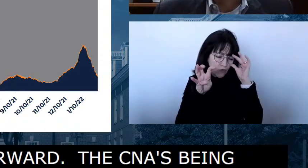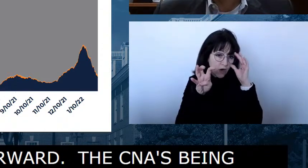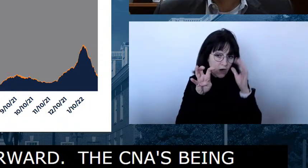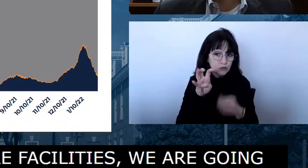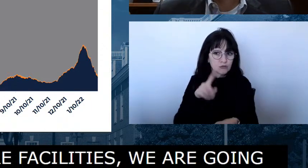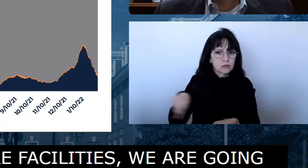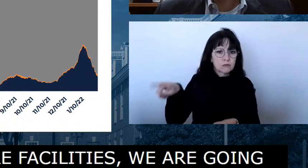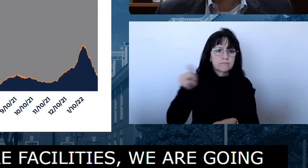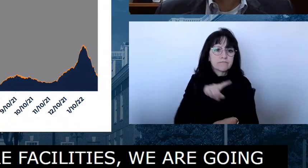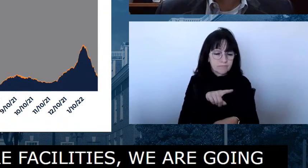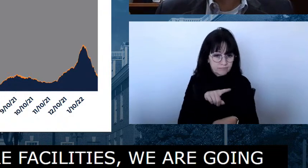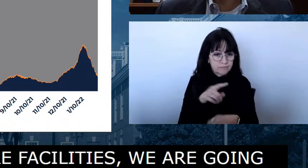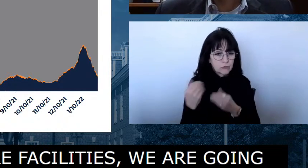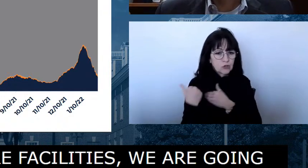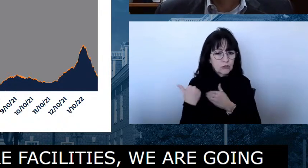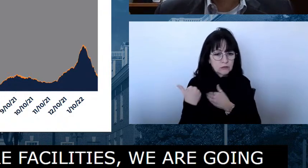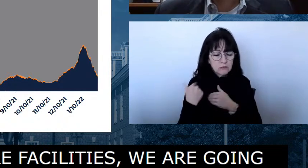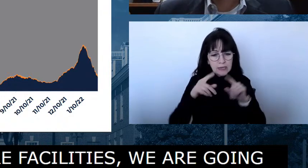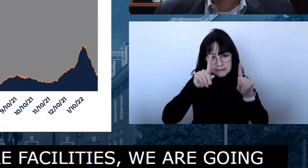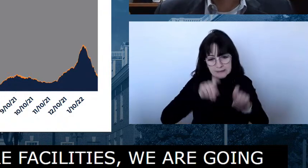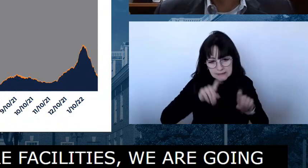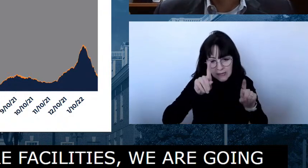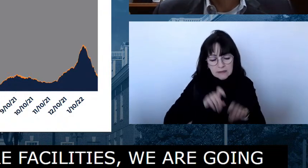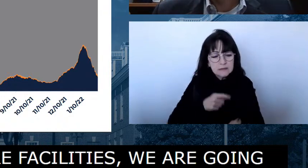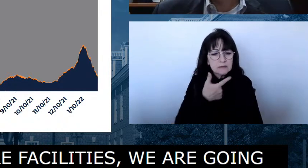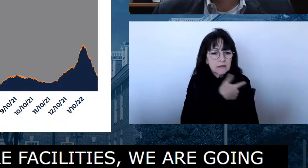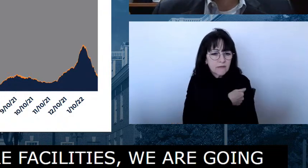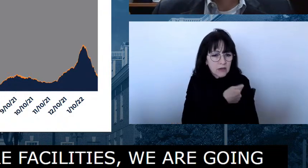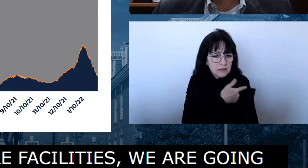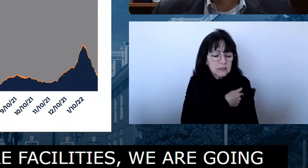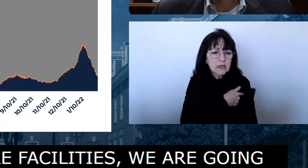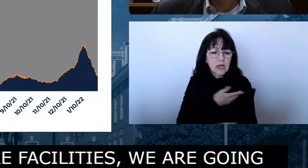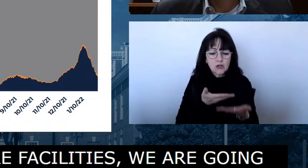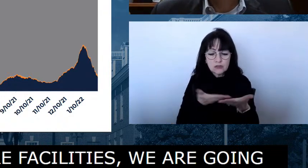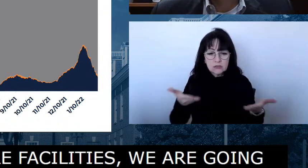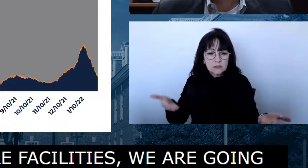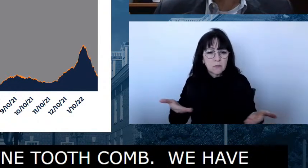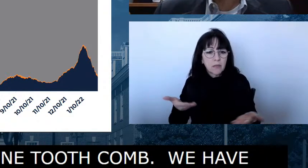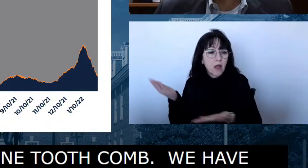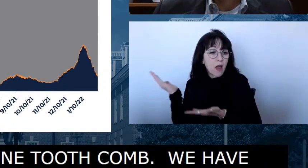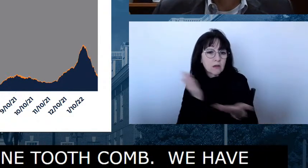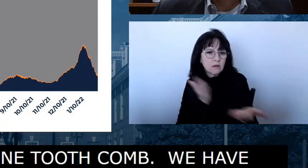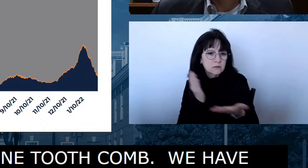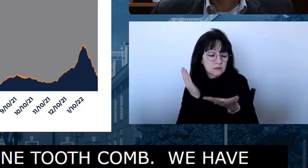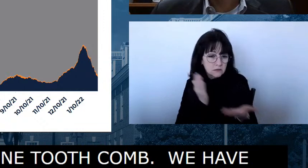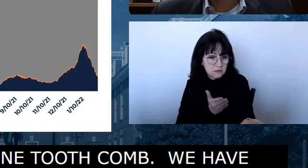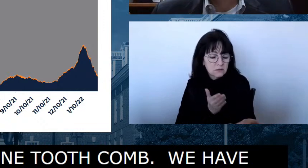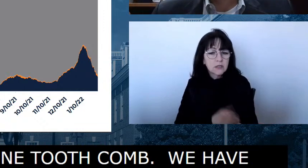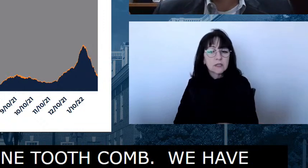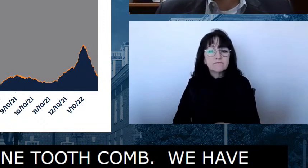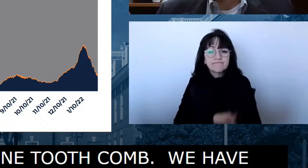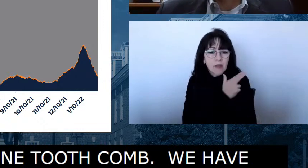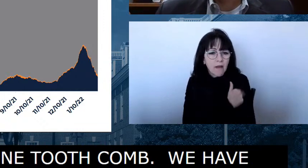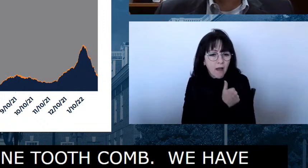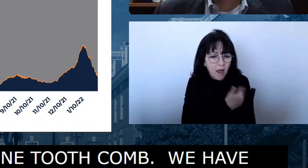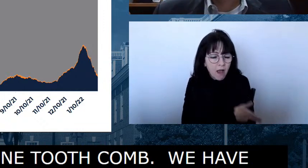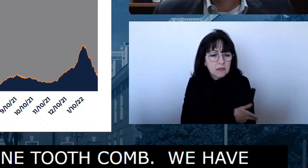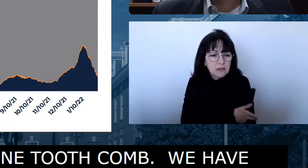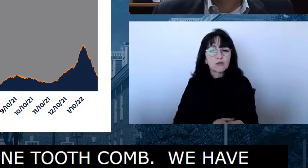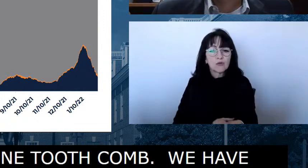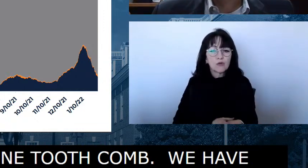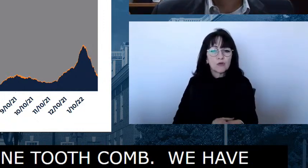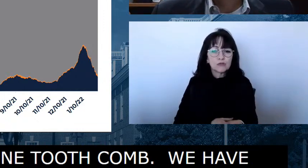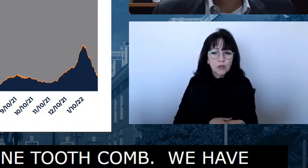now: testing, vaccination, supply distribution, the hospitals, CNAs, call centers. So they have